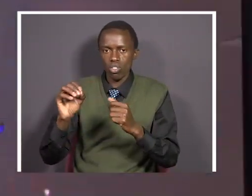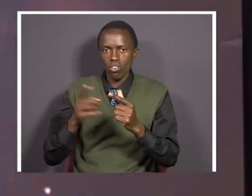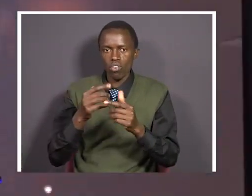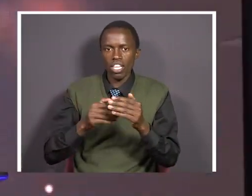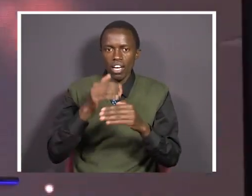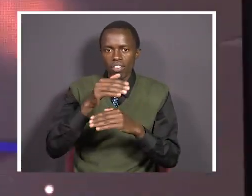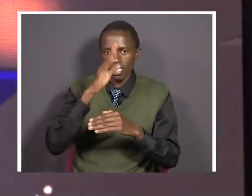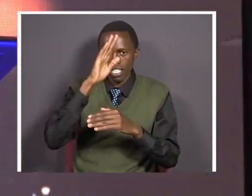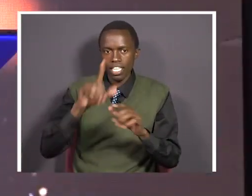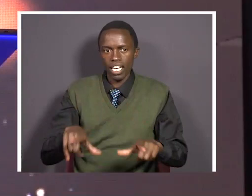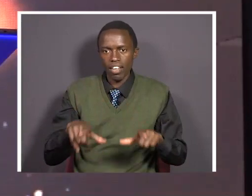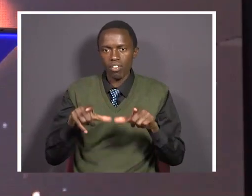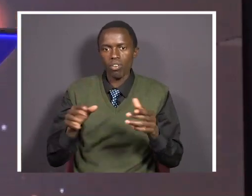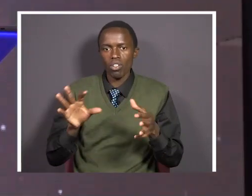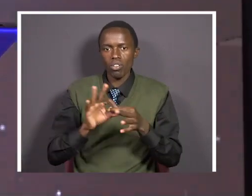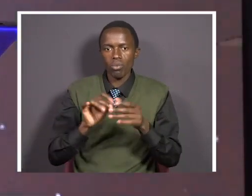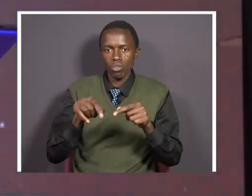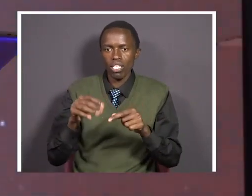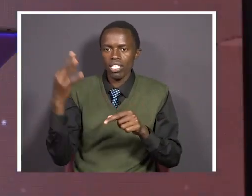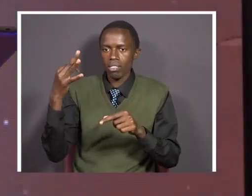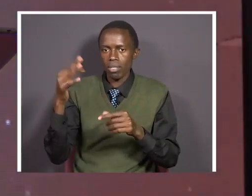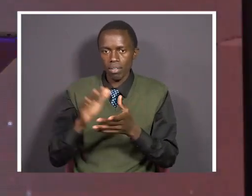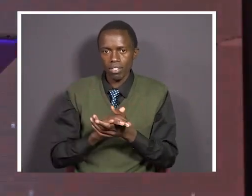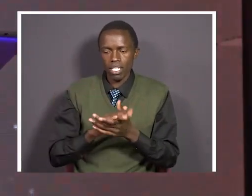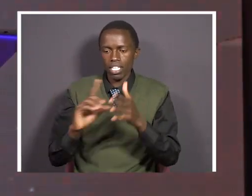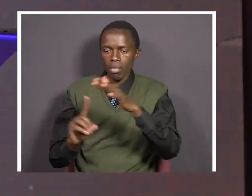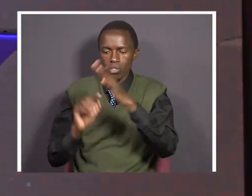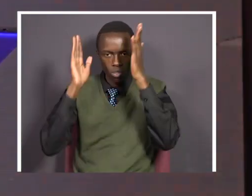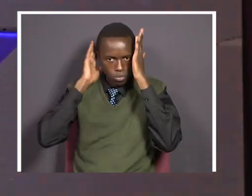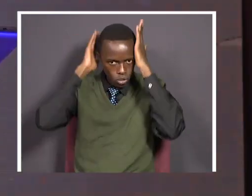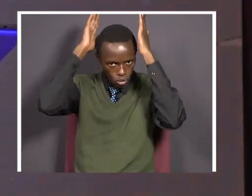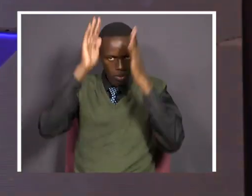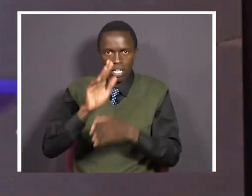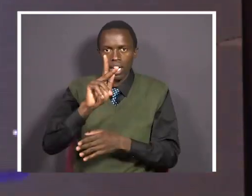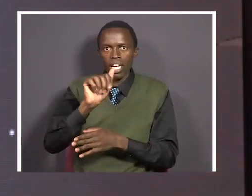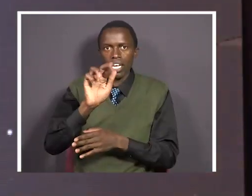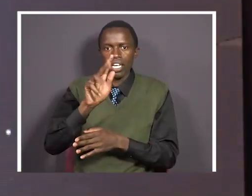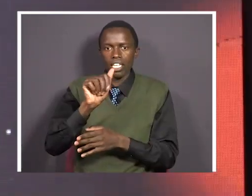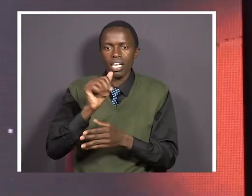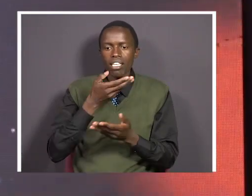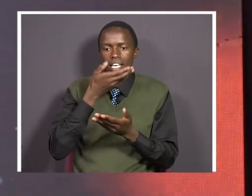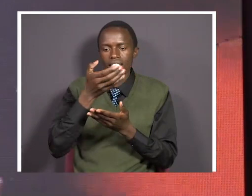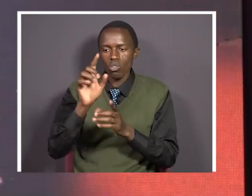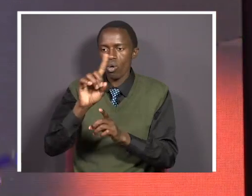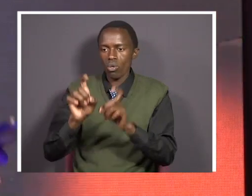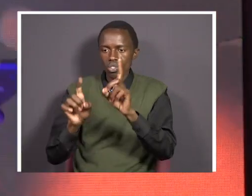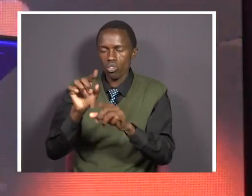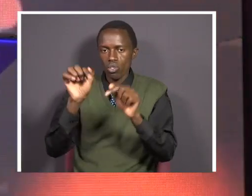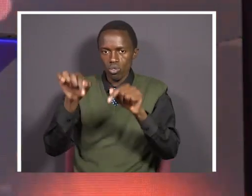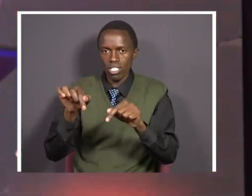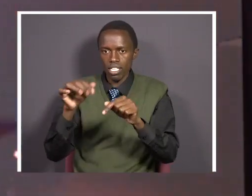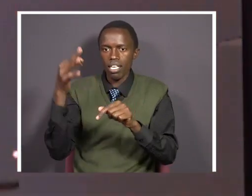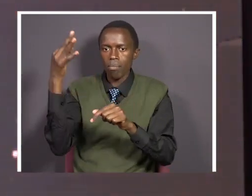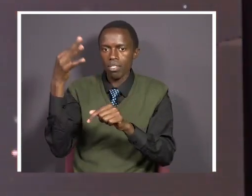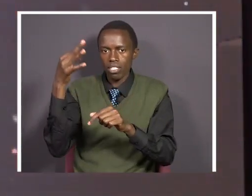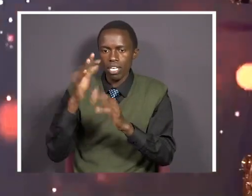the After Sunday Live, where we'll be with today's speaker, Deputy Bishop Karita Mbagara, as he answers your questions on today's